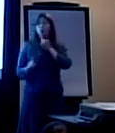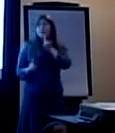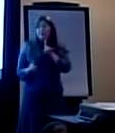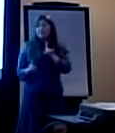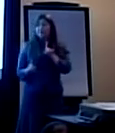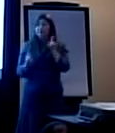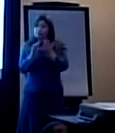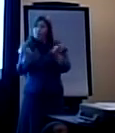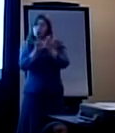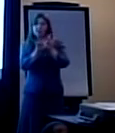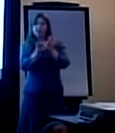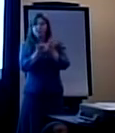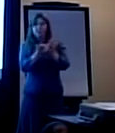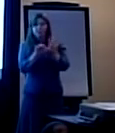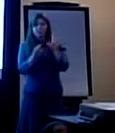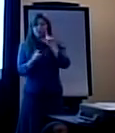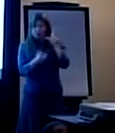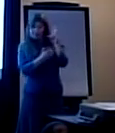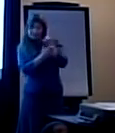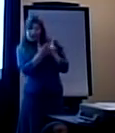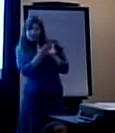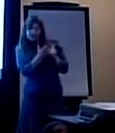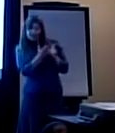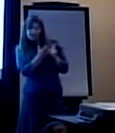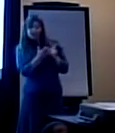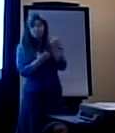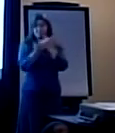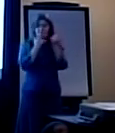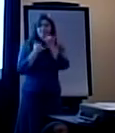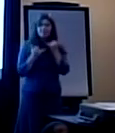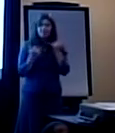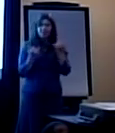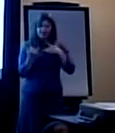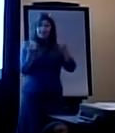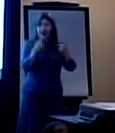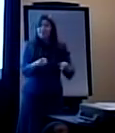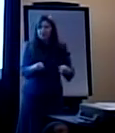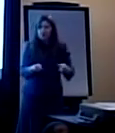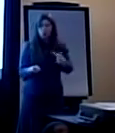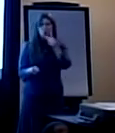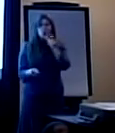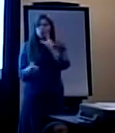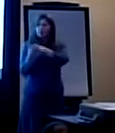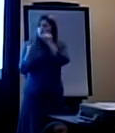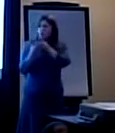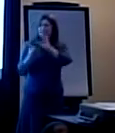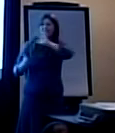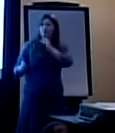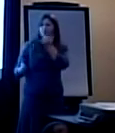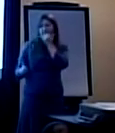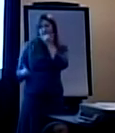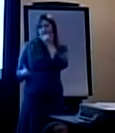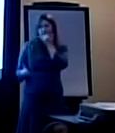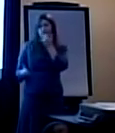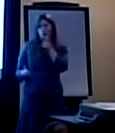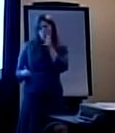matter is, of course, is how we design anything. By making mistakes. Who here has ever learned by not making a mistake?